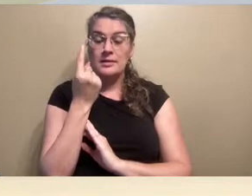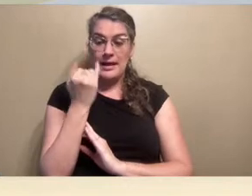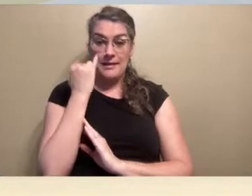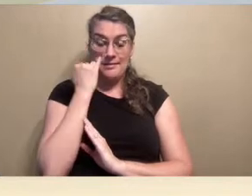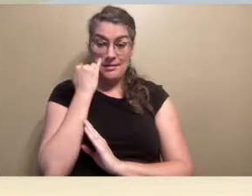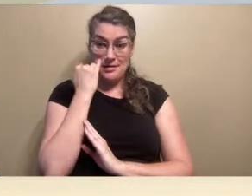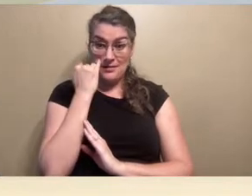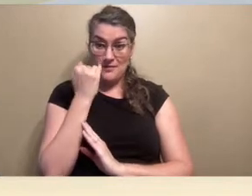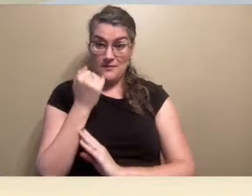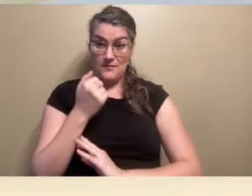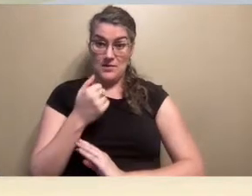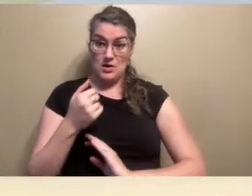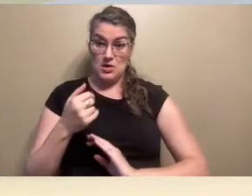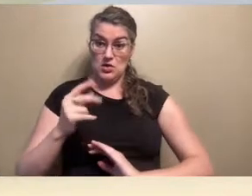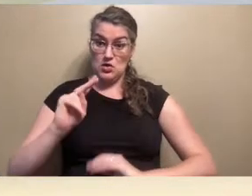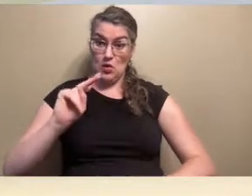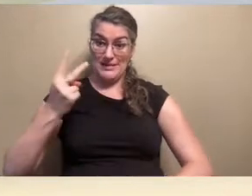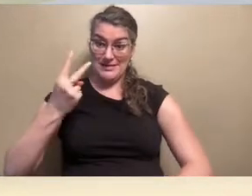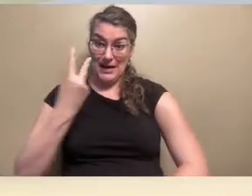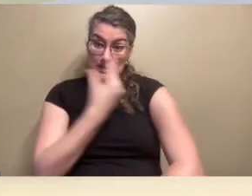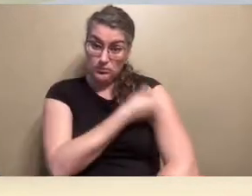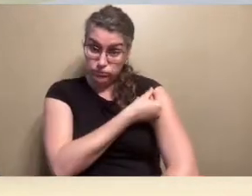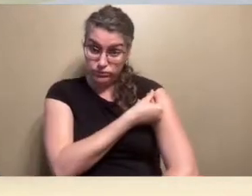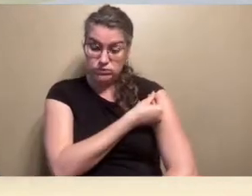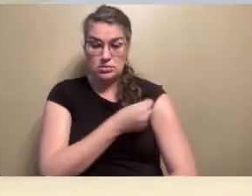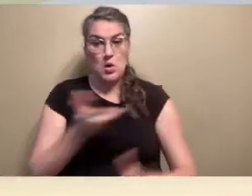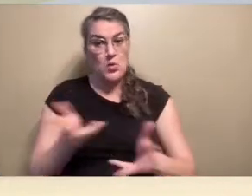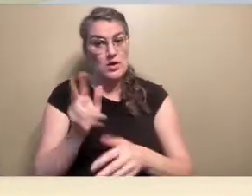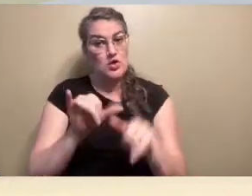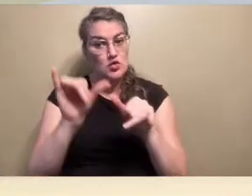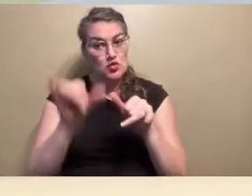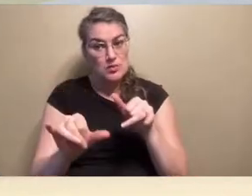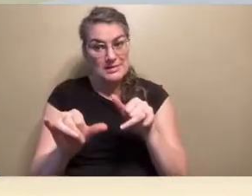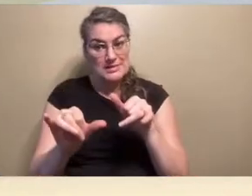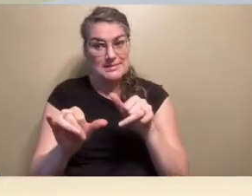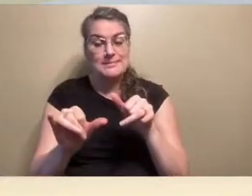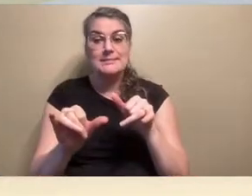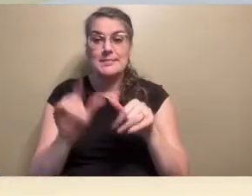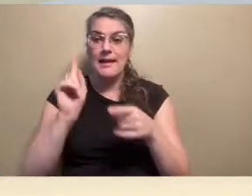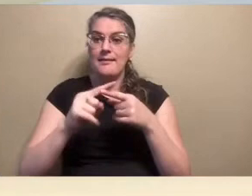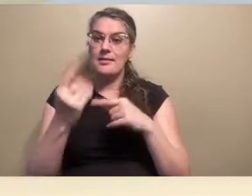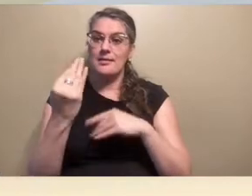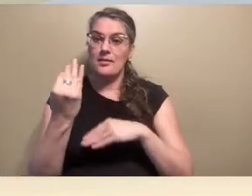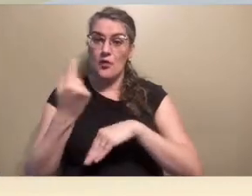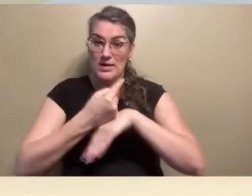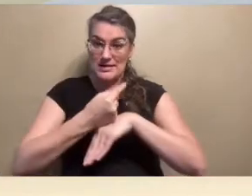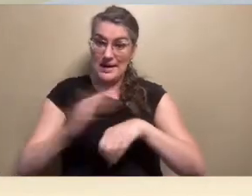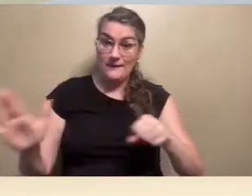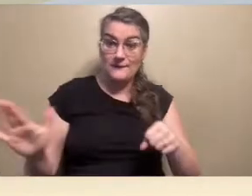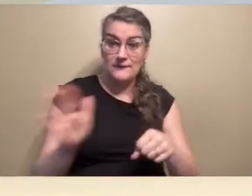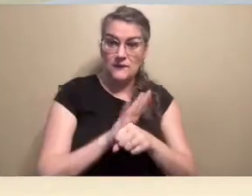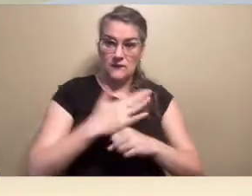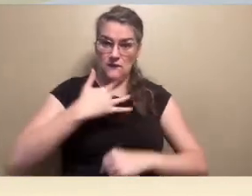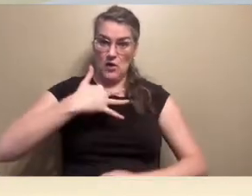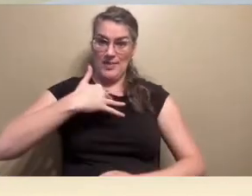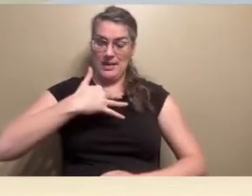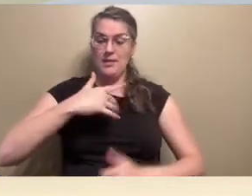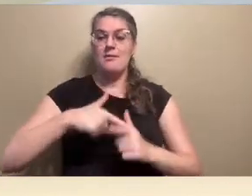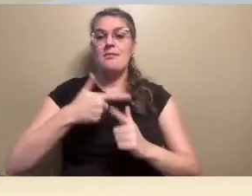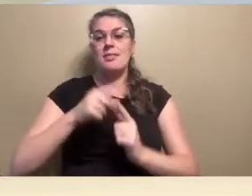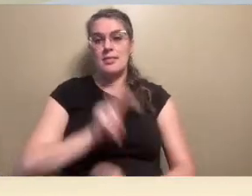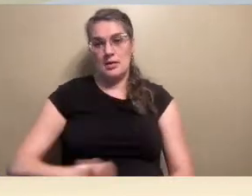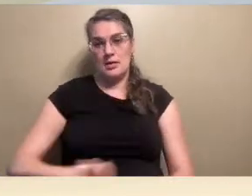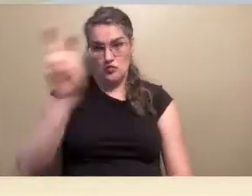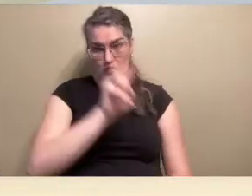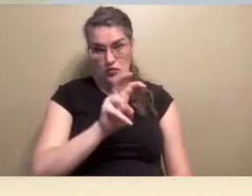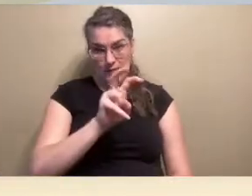province. We have been recommending an 8-week interval for most people, except for organ recipients, individuals